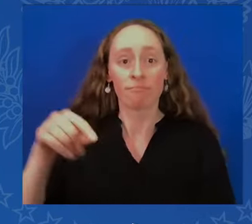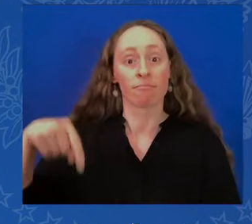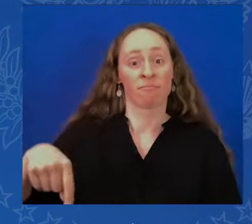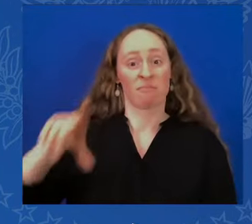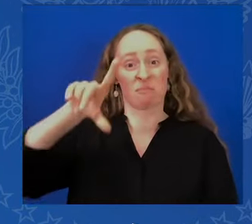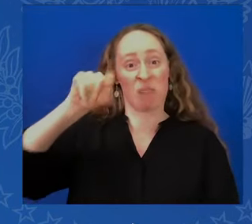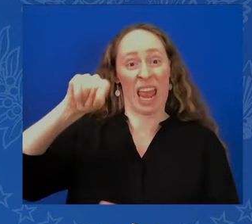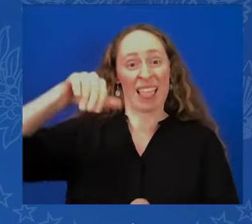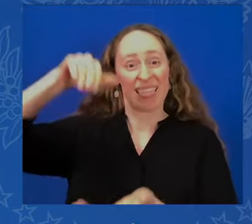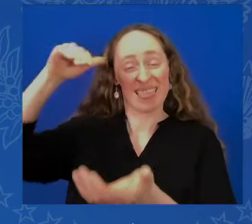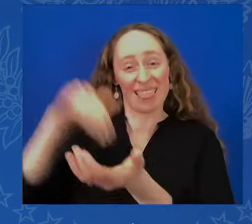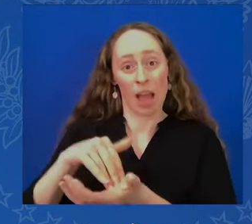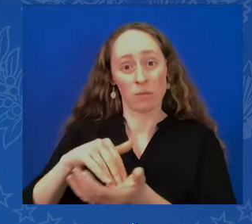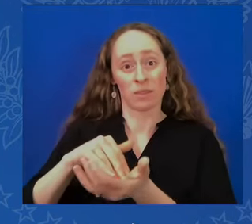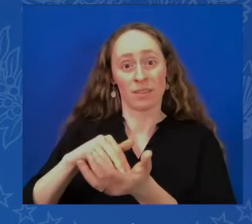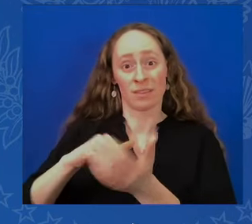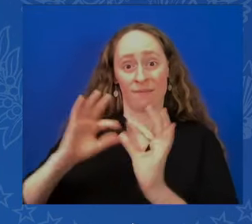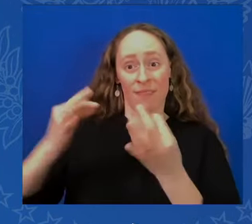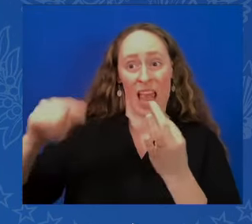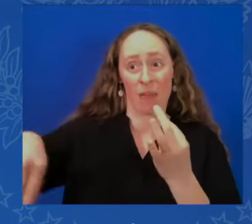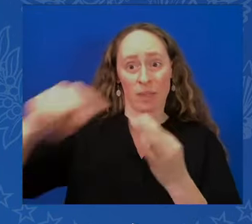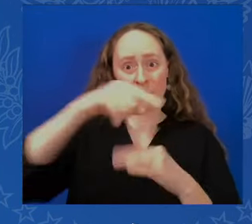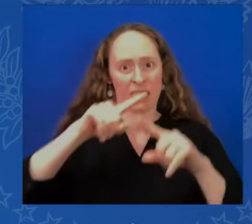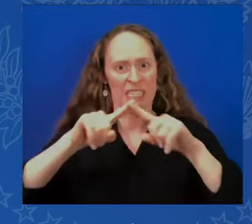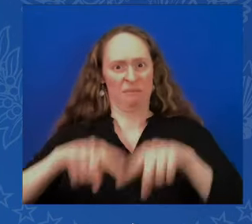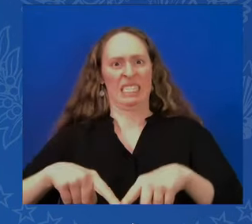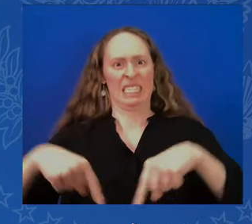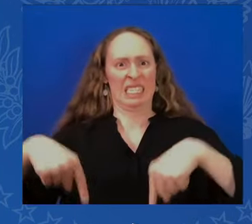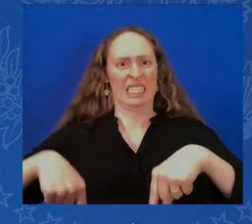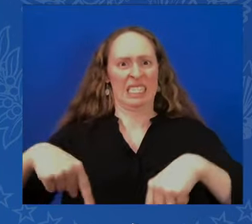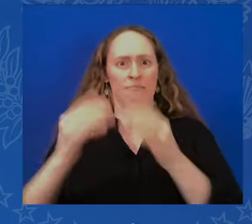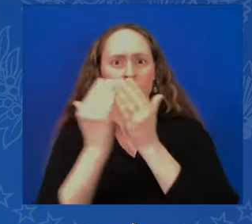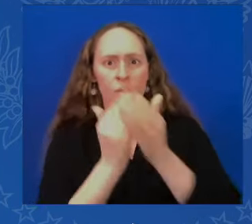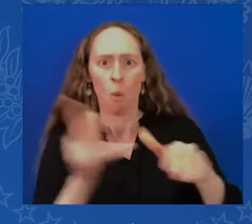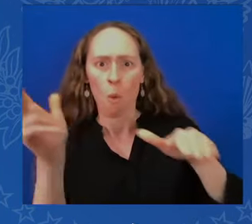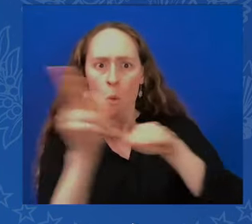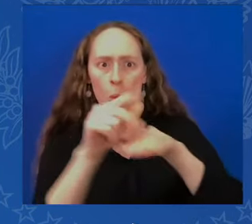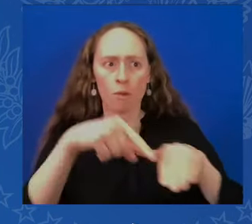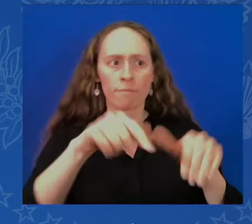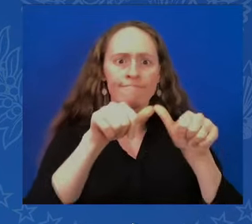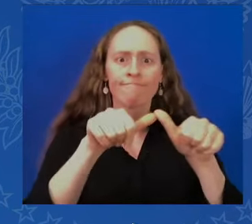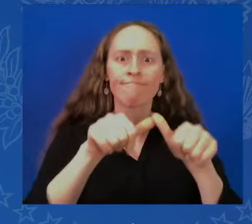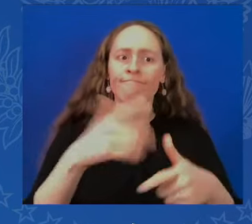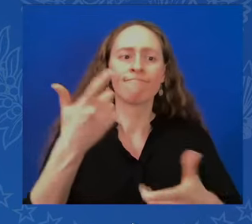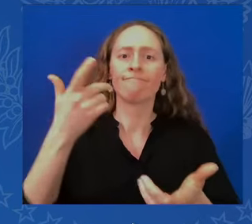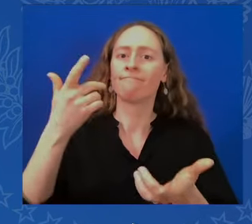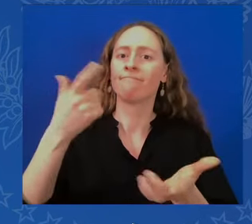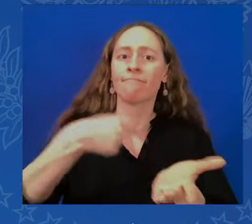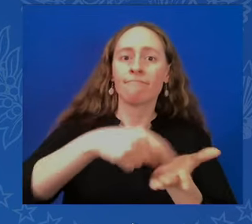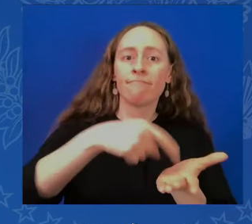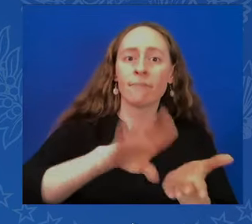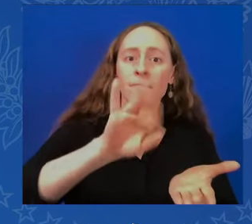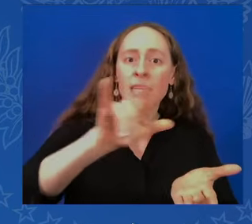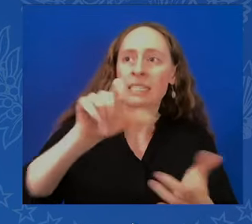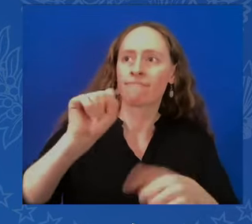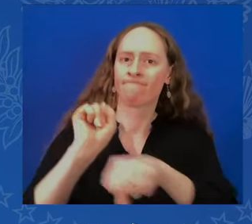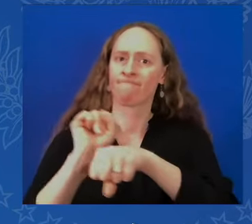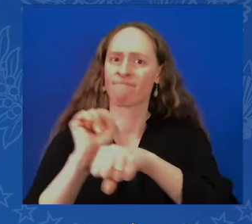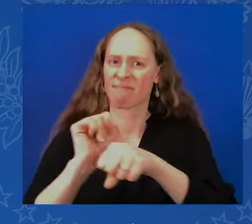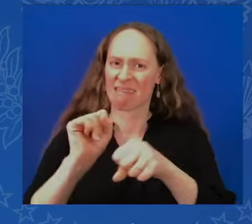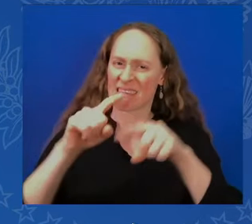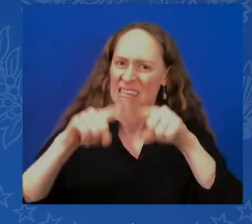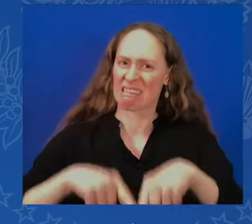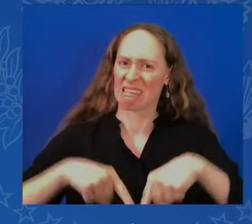this port to buy groceries, to make rent, to pay their bills. Today, my administration is announcing the first tranche